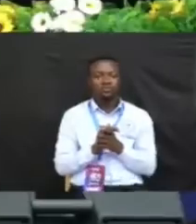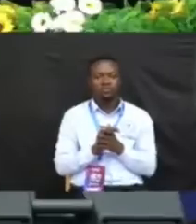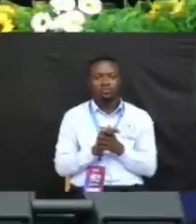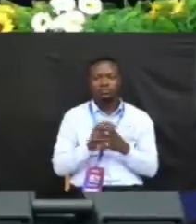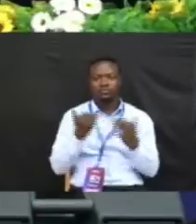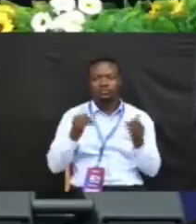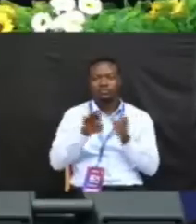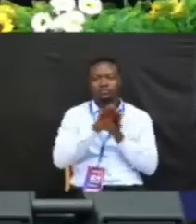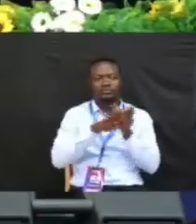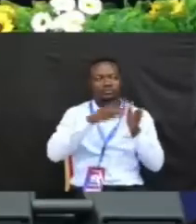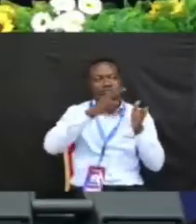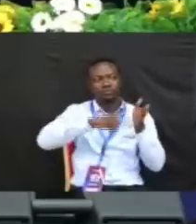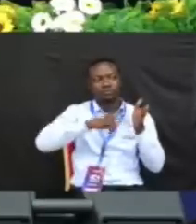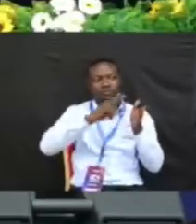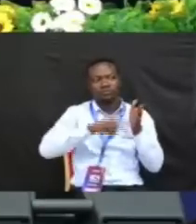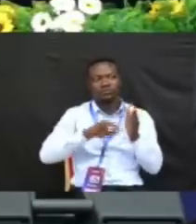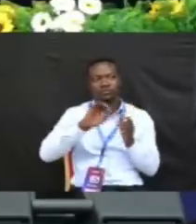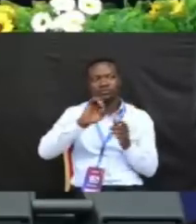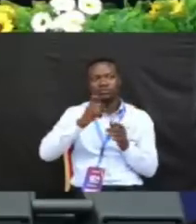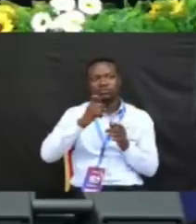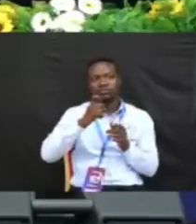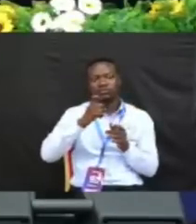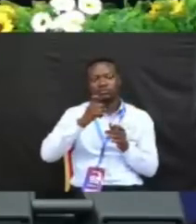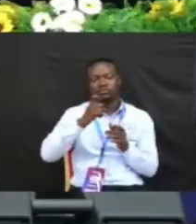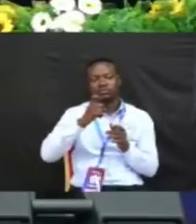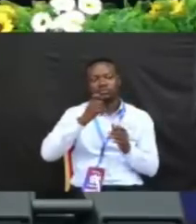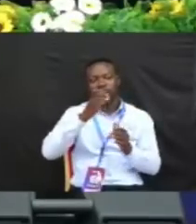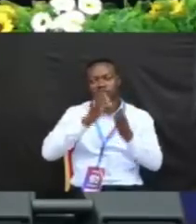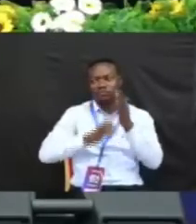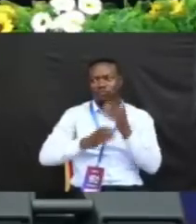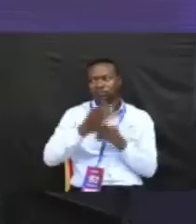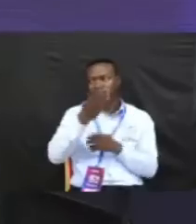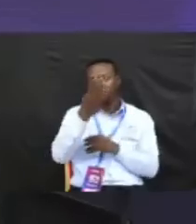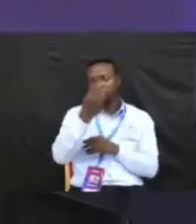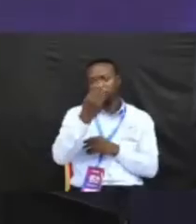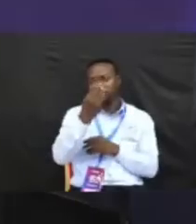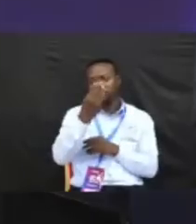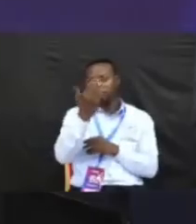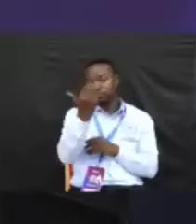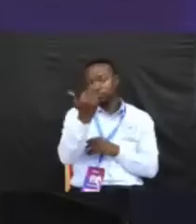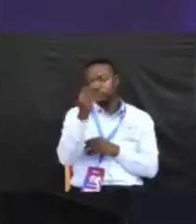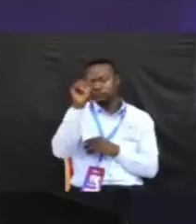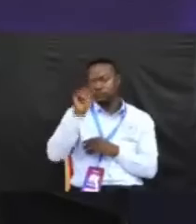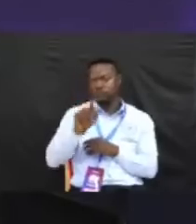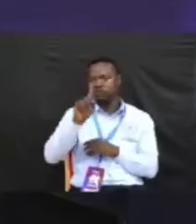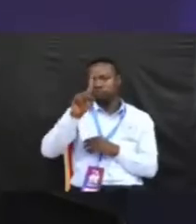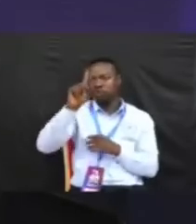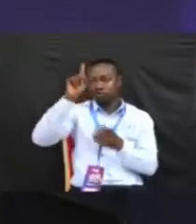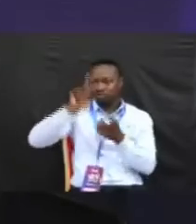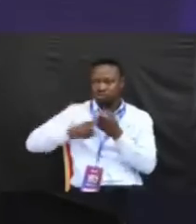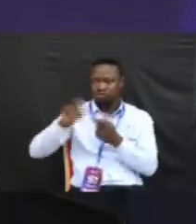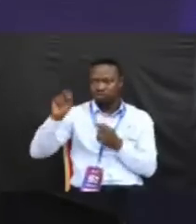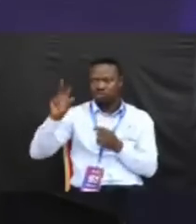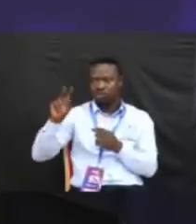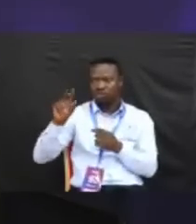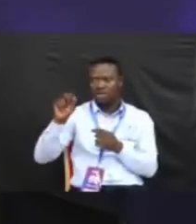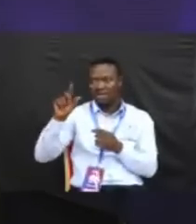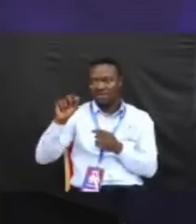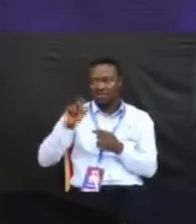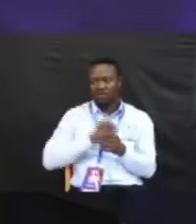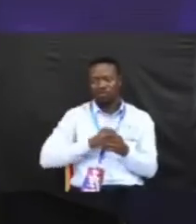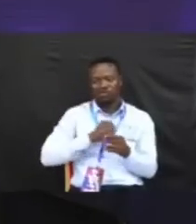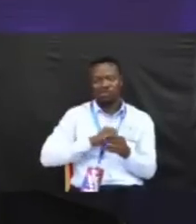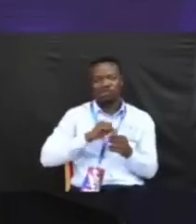We are taking our reading from Exodus chapter 15 verses 1 to 11. And I'm reading from